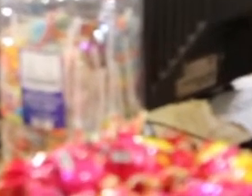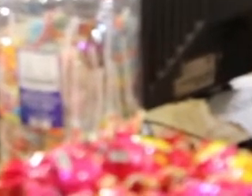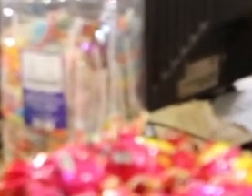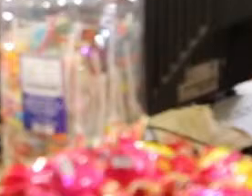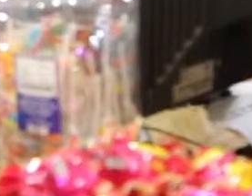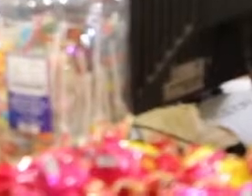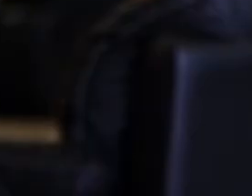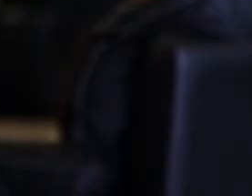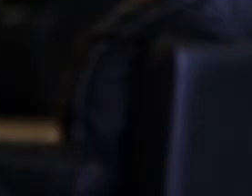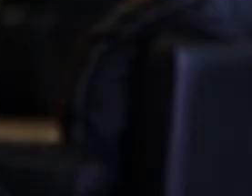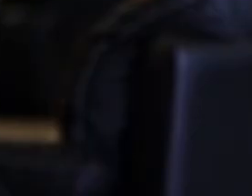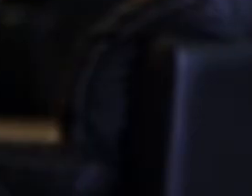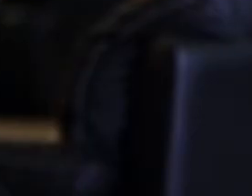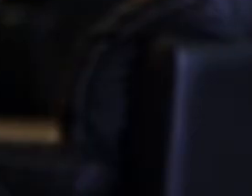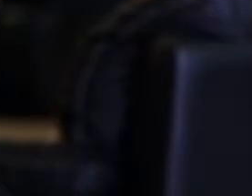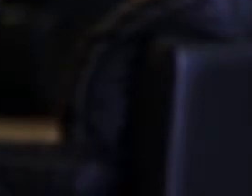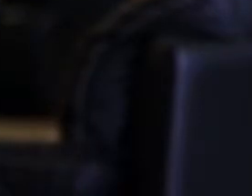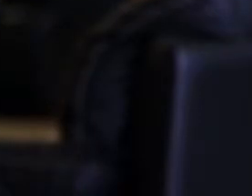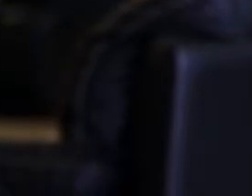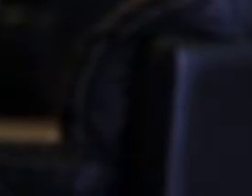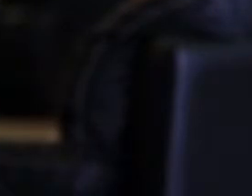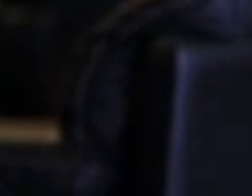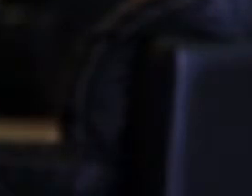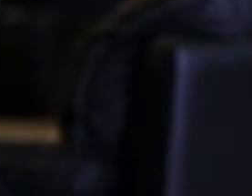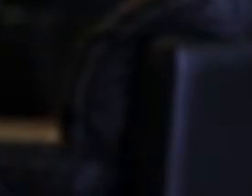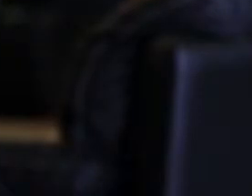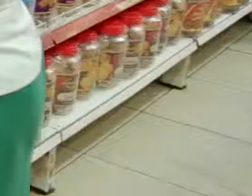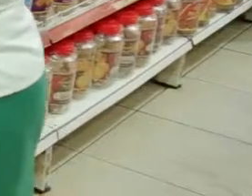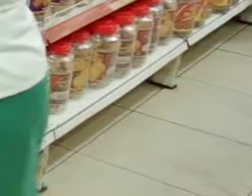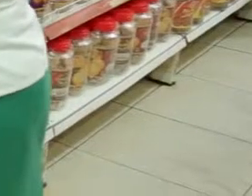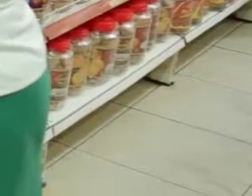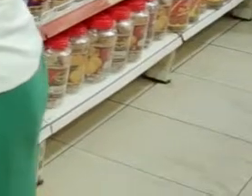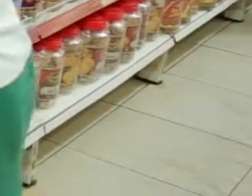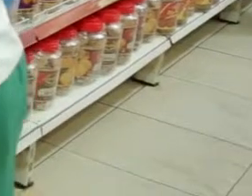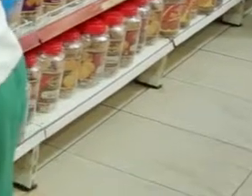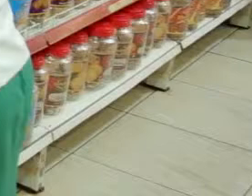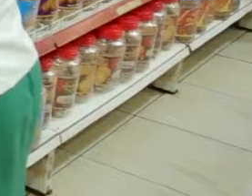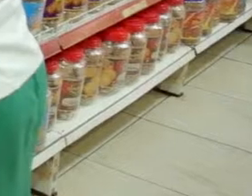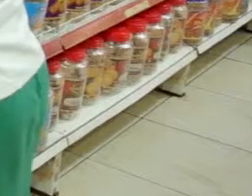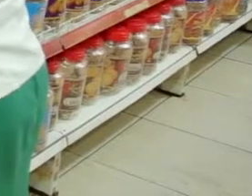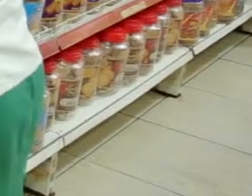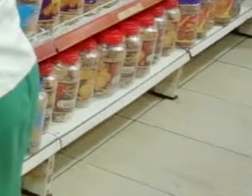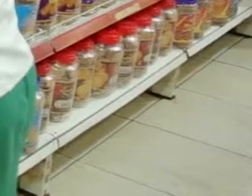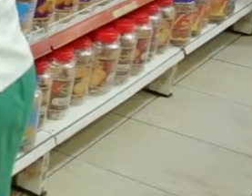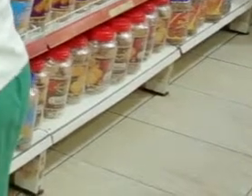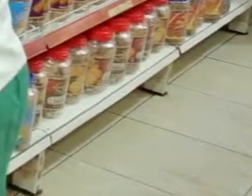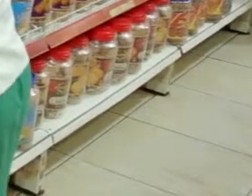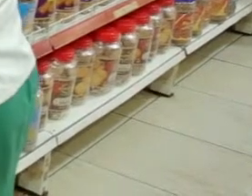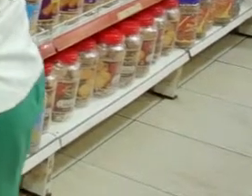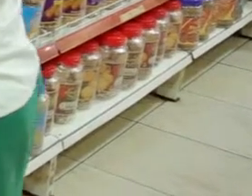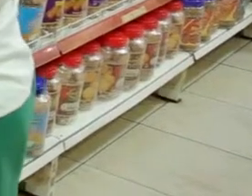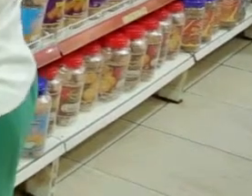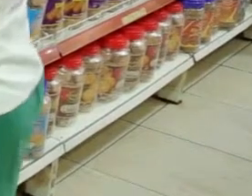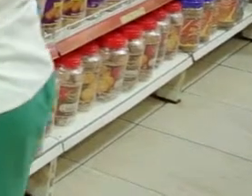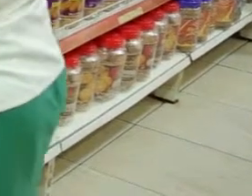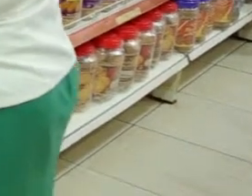Well, first I want to thank Mega for giving me an opportunity to show my skills, and I know how